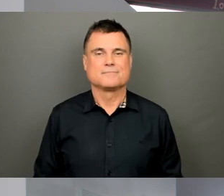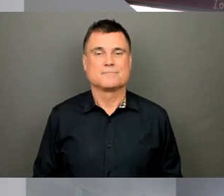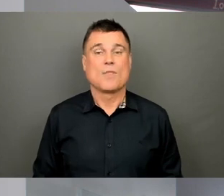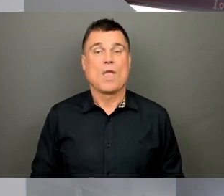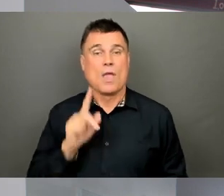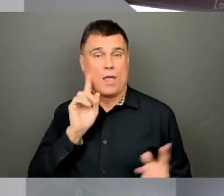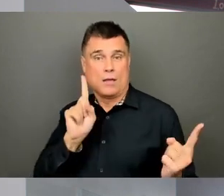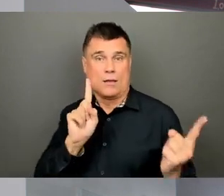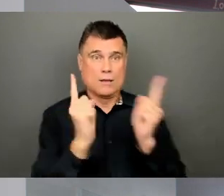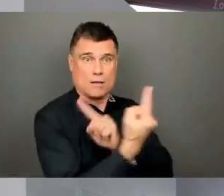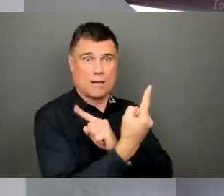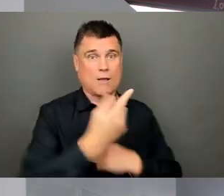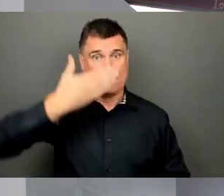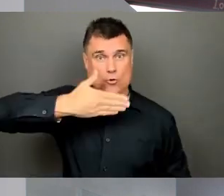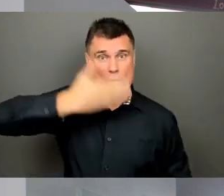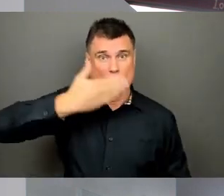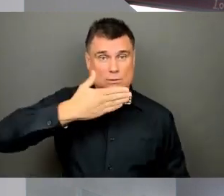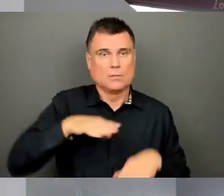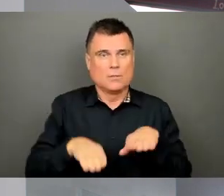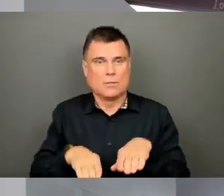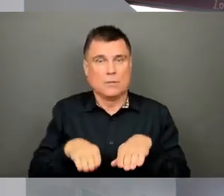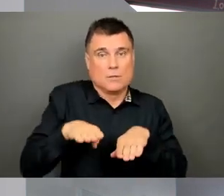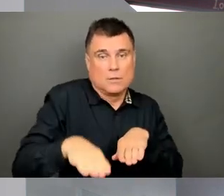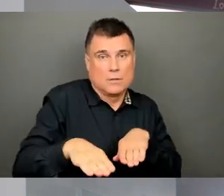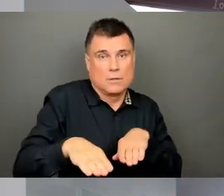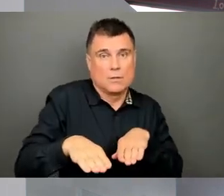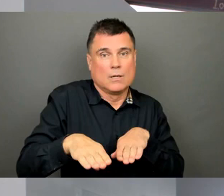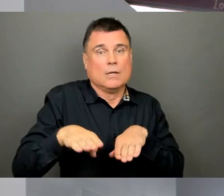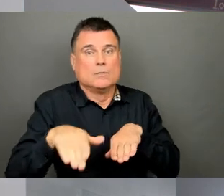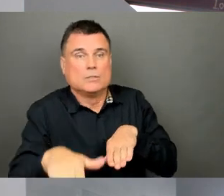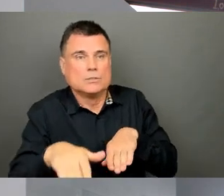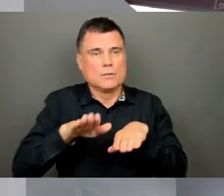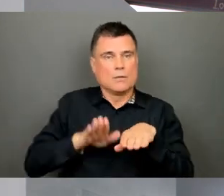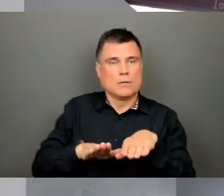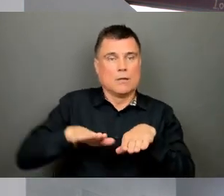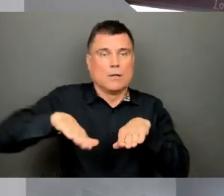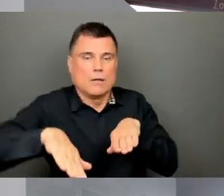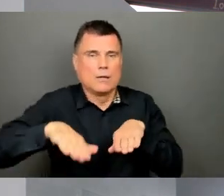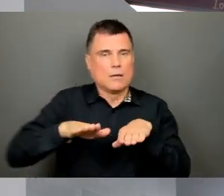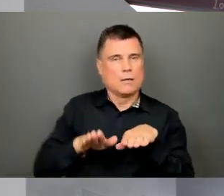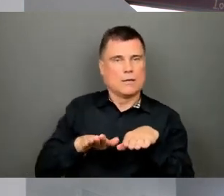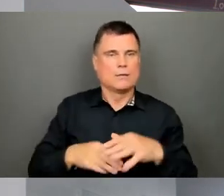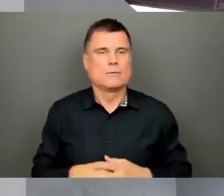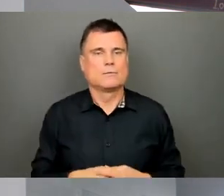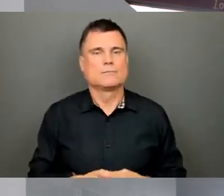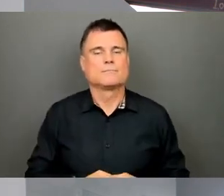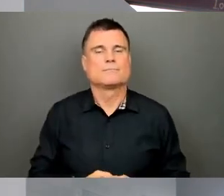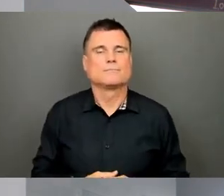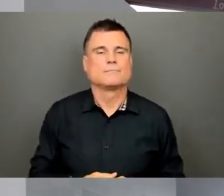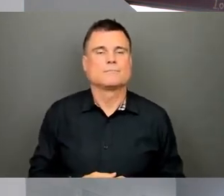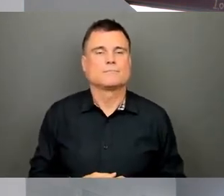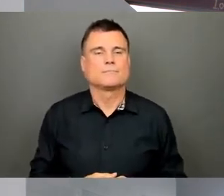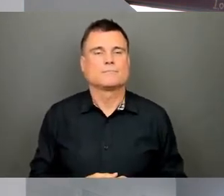Turn back to the front. Step, touch, step, touch, step, touch, step,